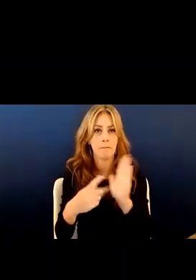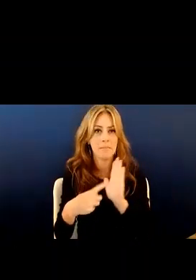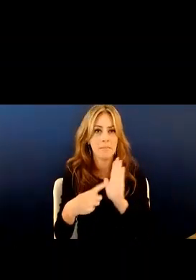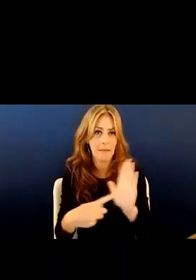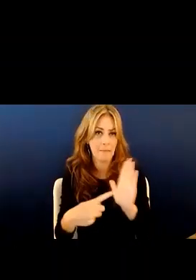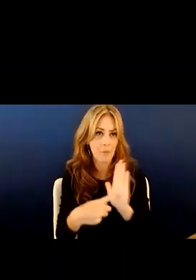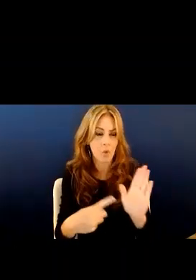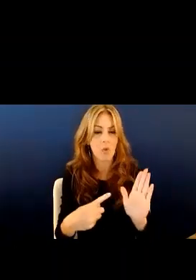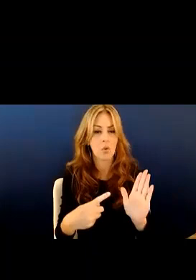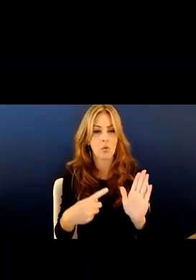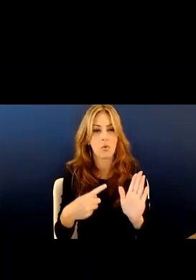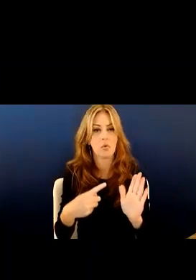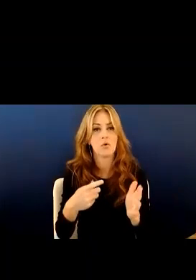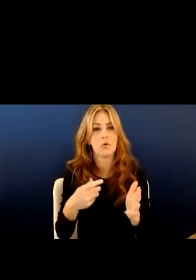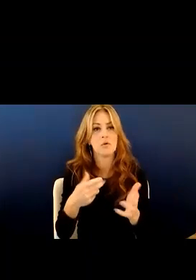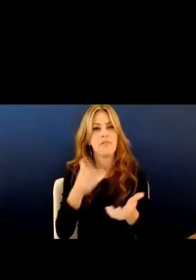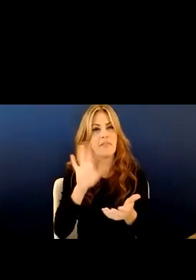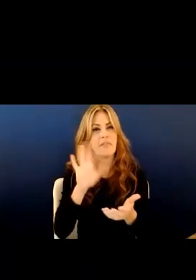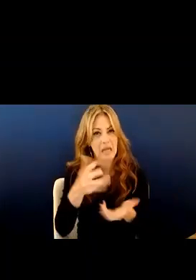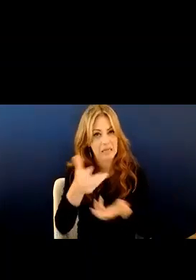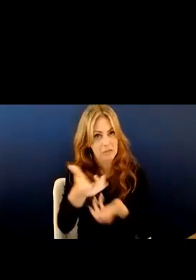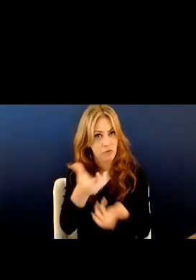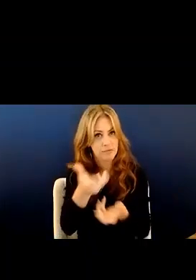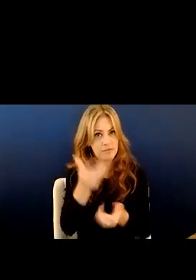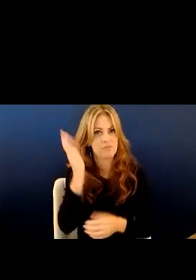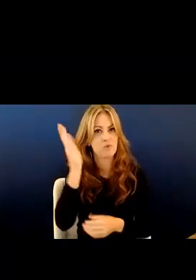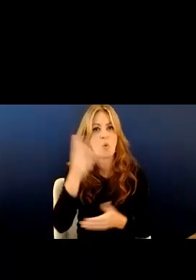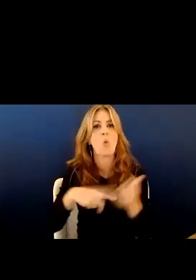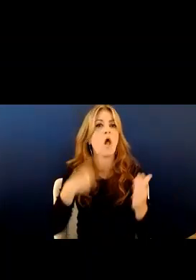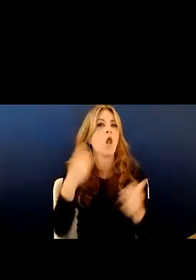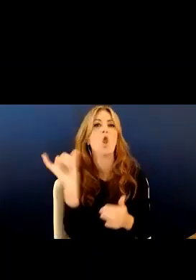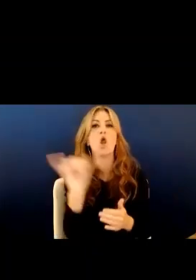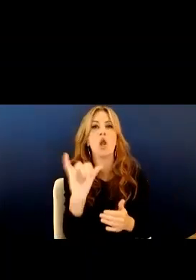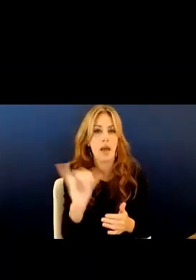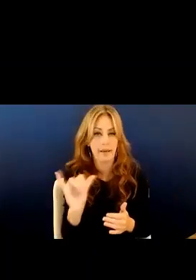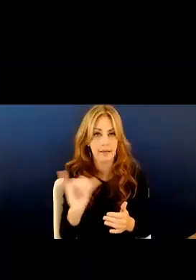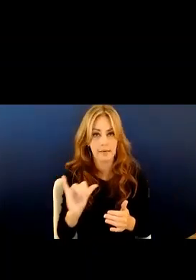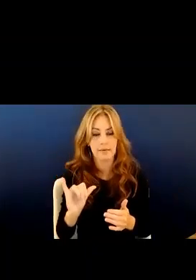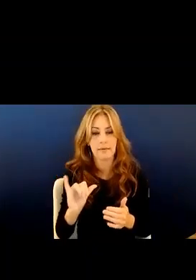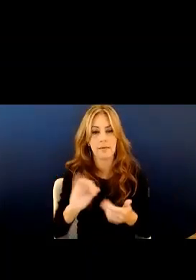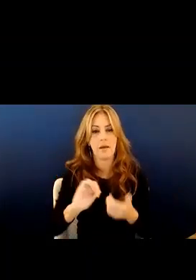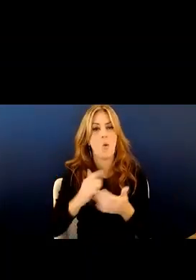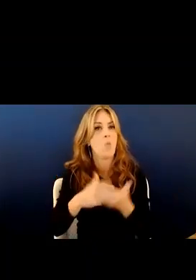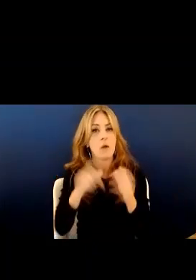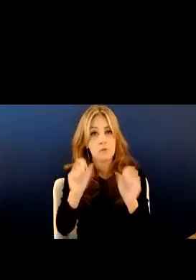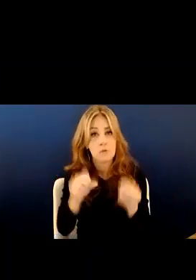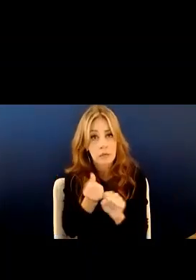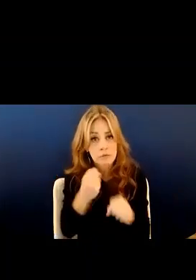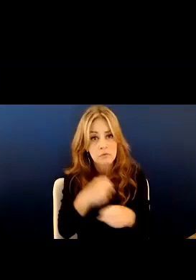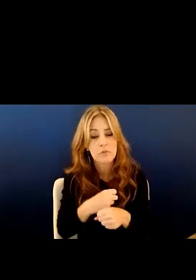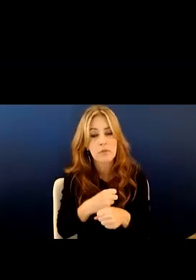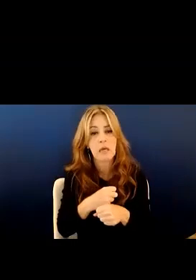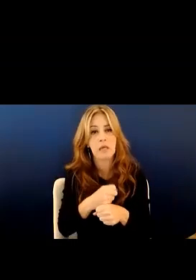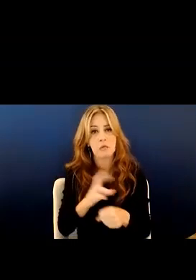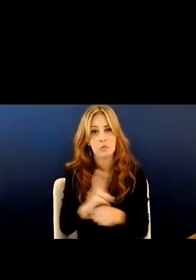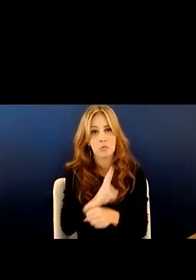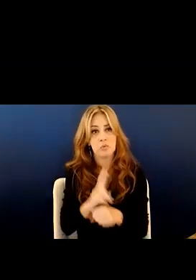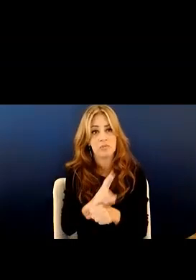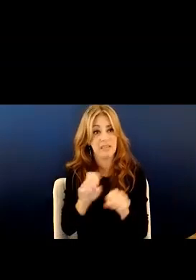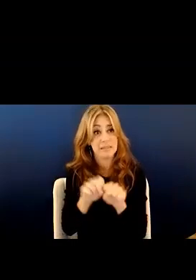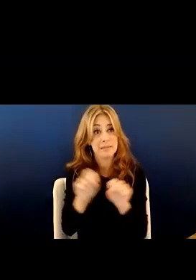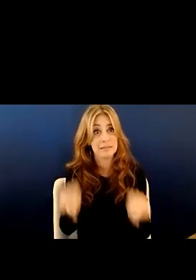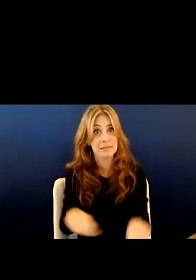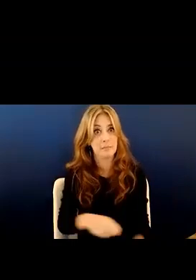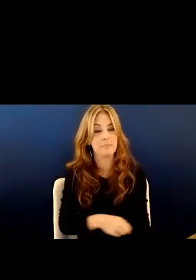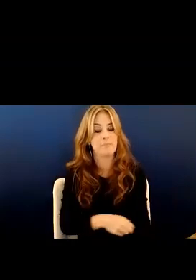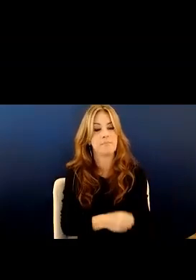what interactive presentations are and what can be created using our system. And then we'll